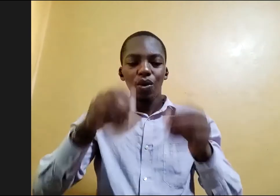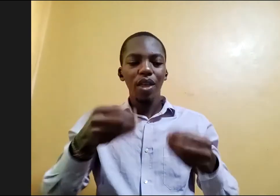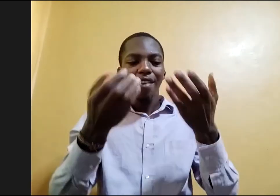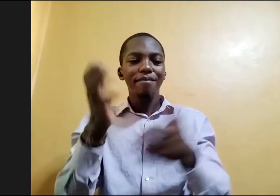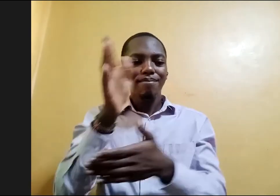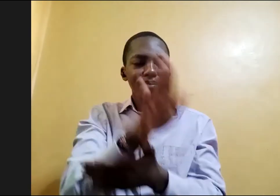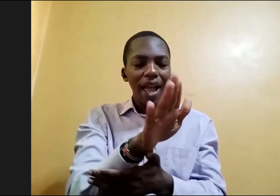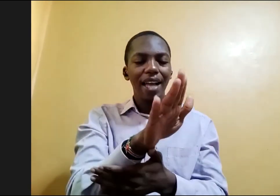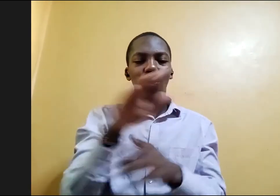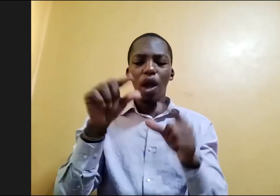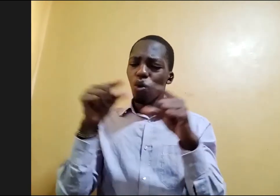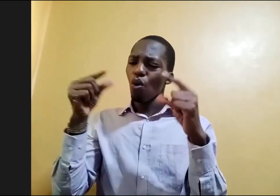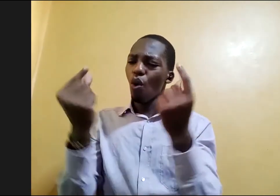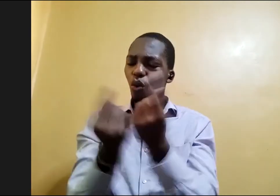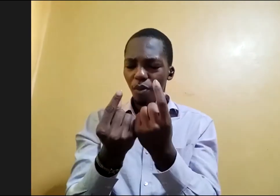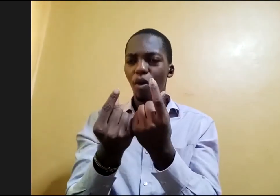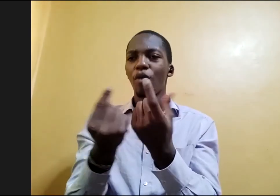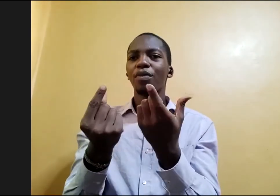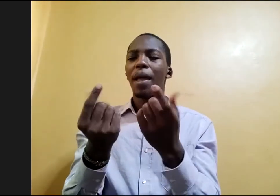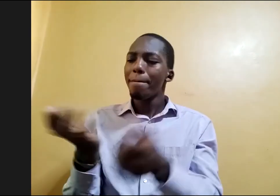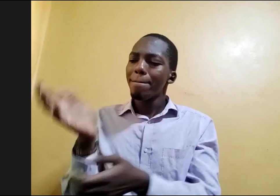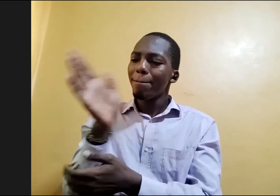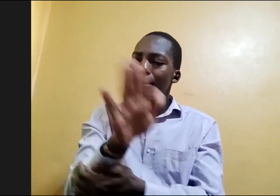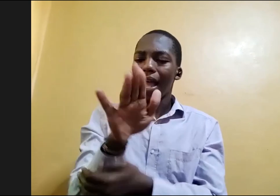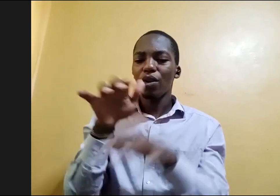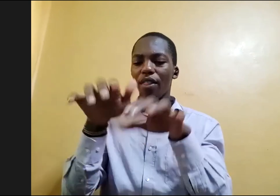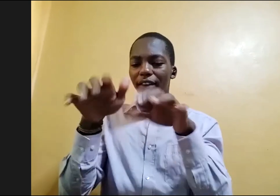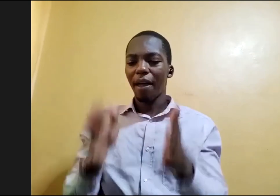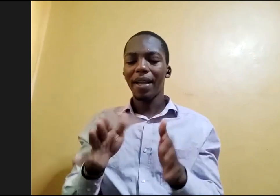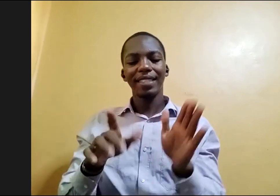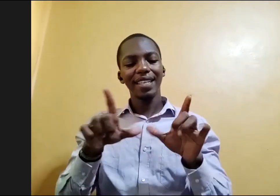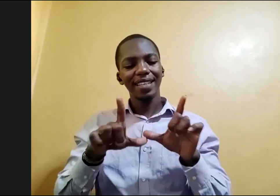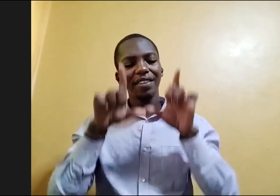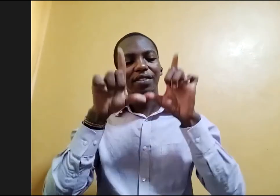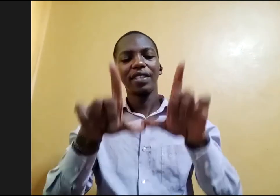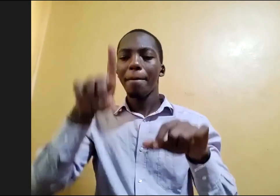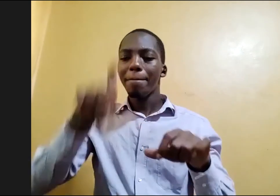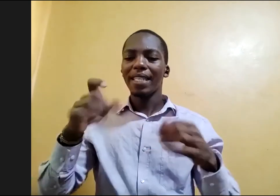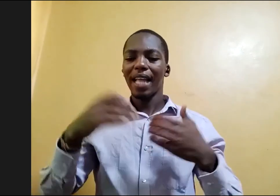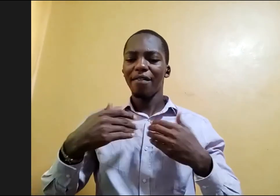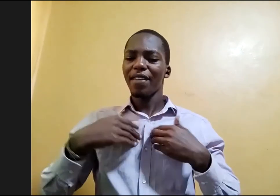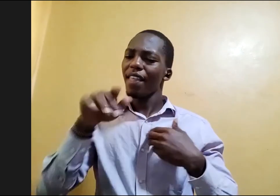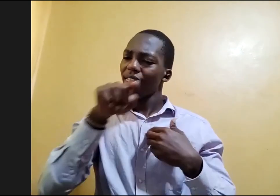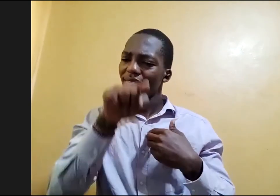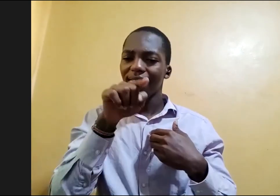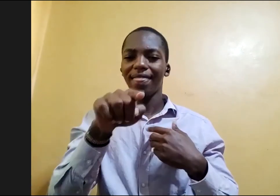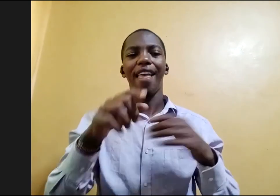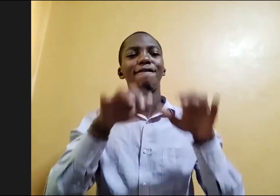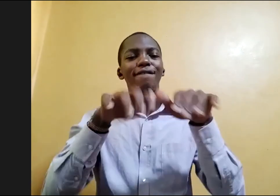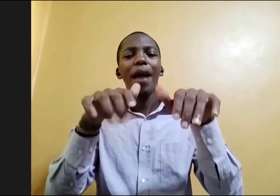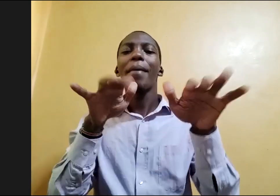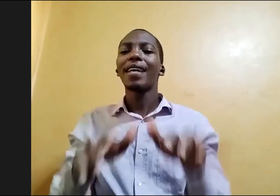of operators to farmers. And the certificate has to be held by farmers, not by a trader that